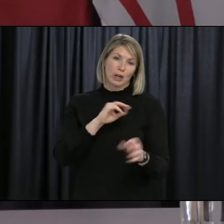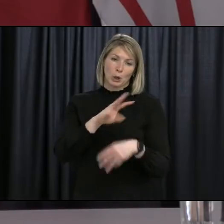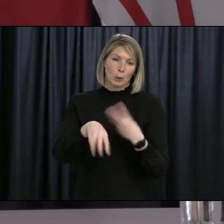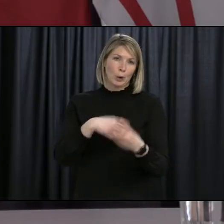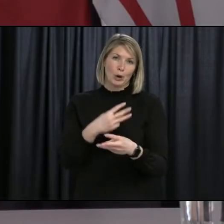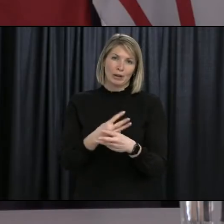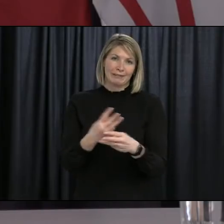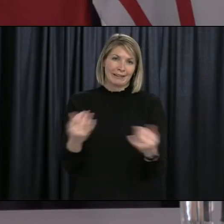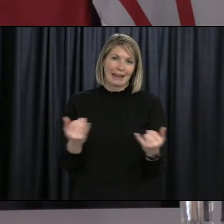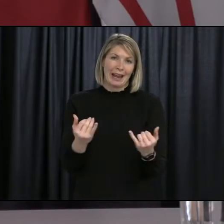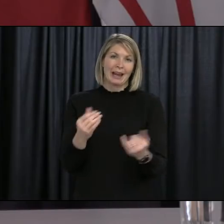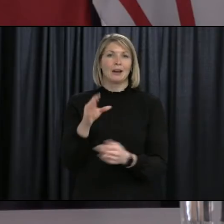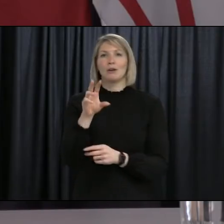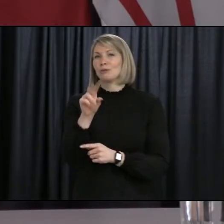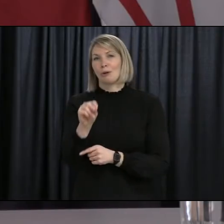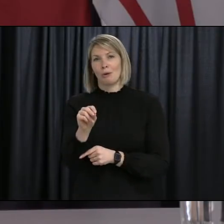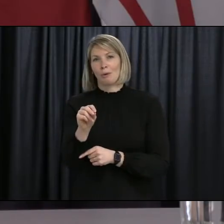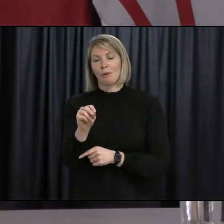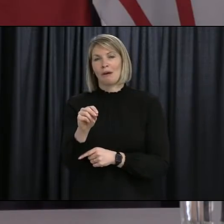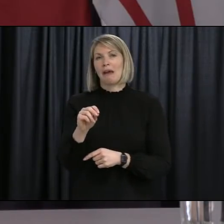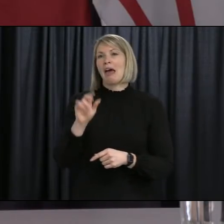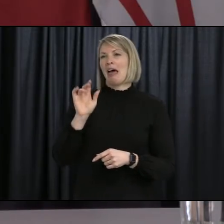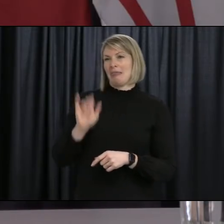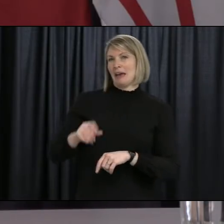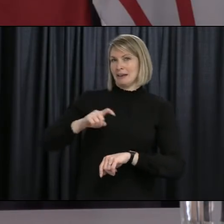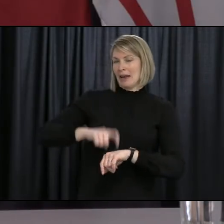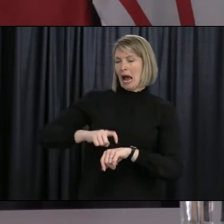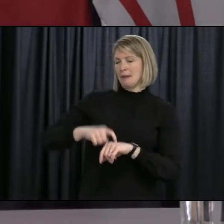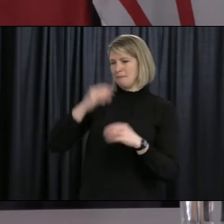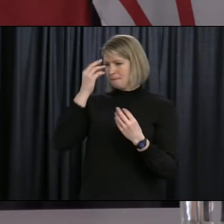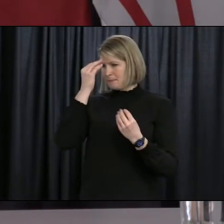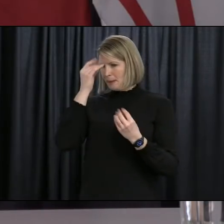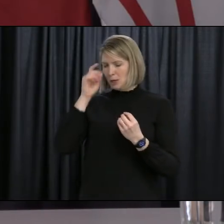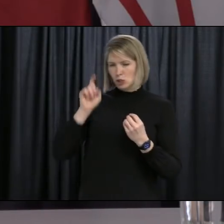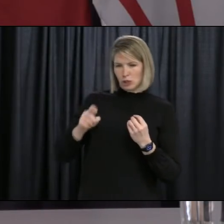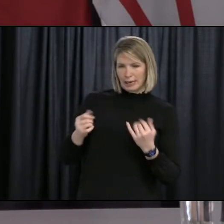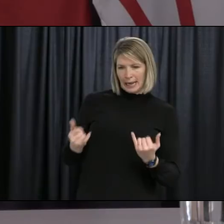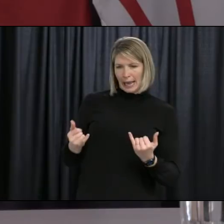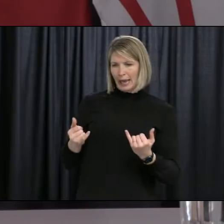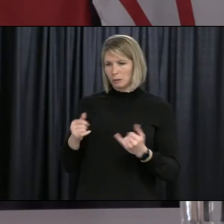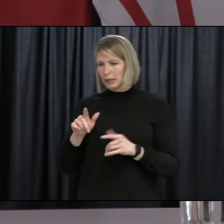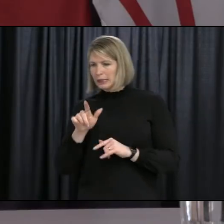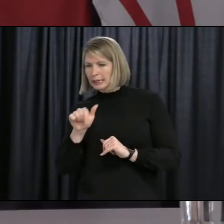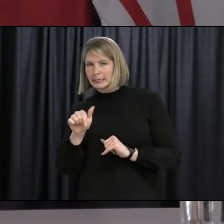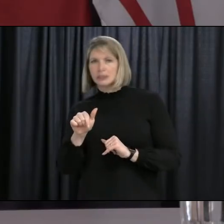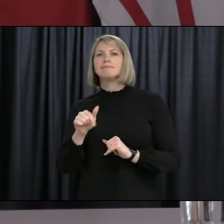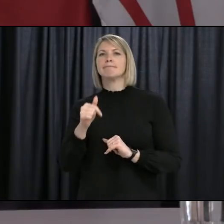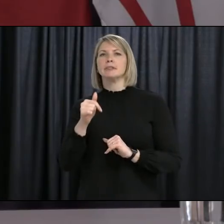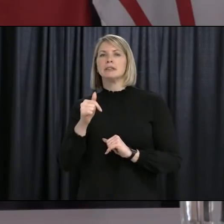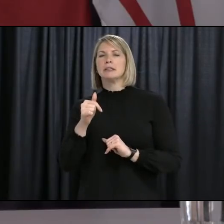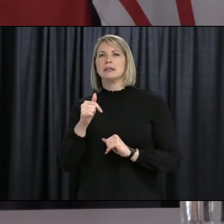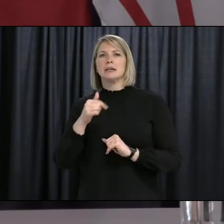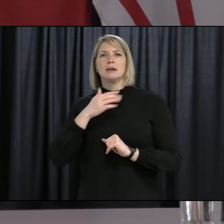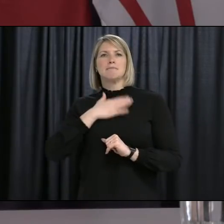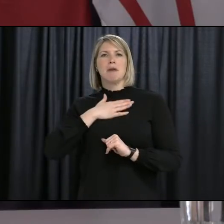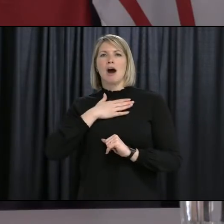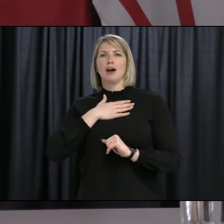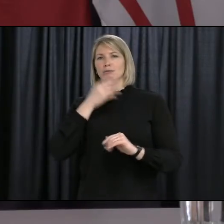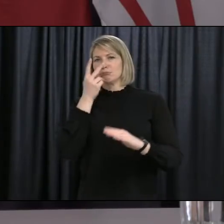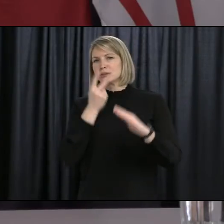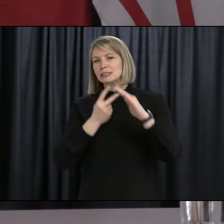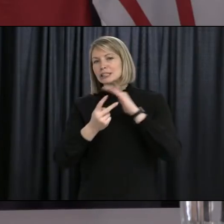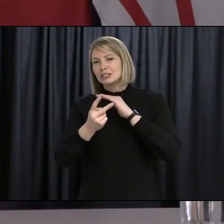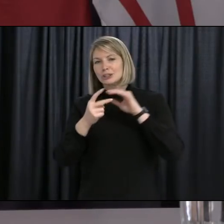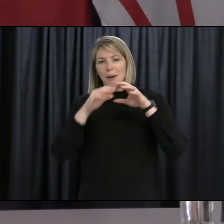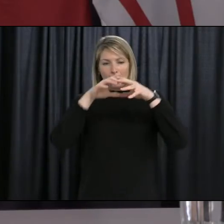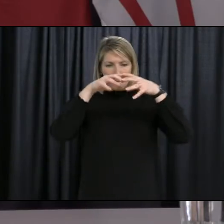that scenario. I was making a judgment at the time based on the numbers and looking at trying to look into the future as best I could.